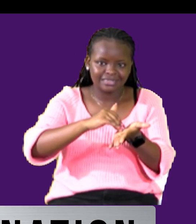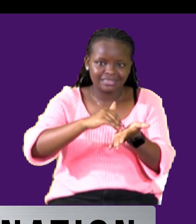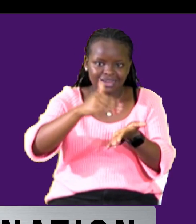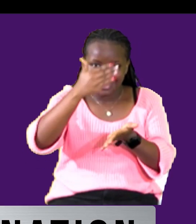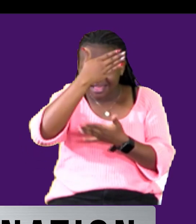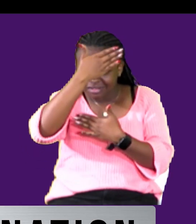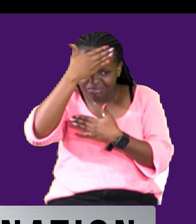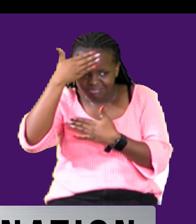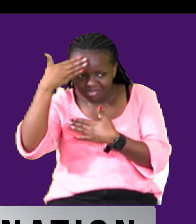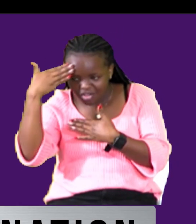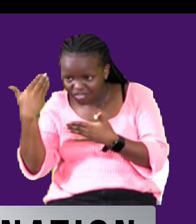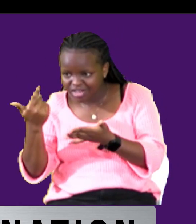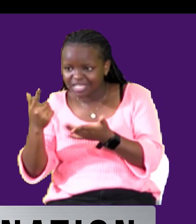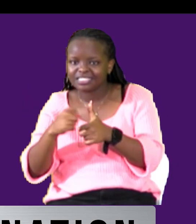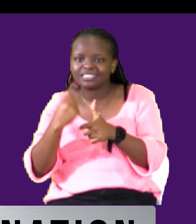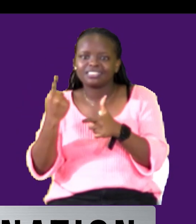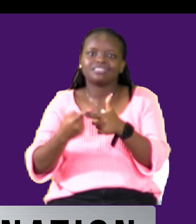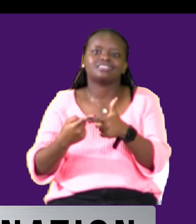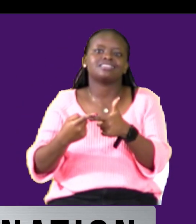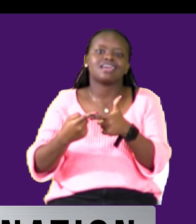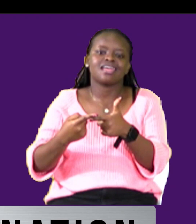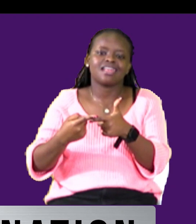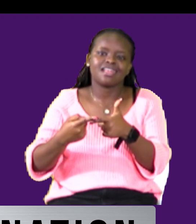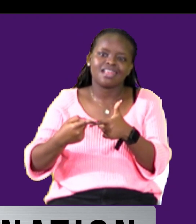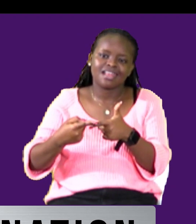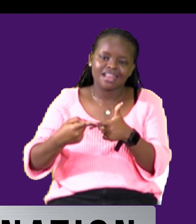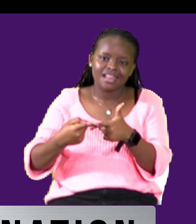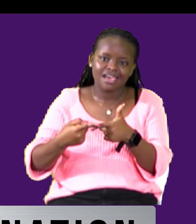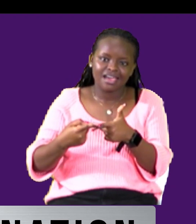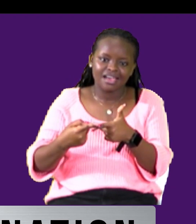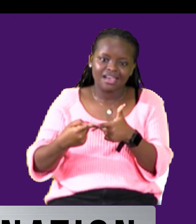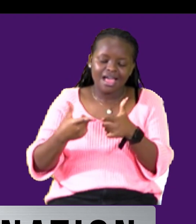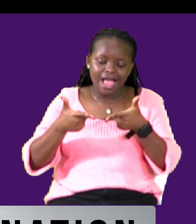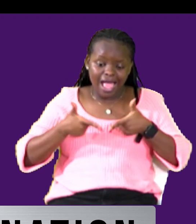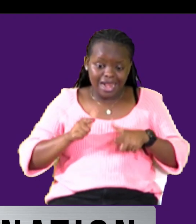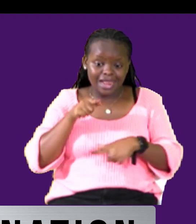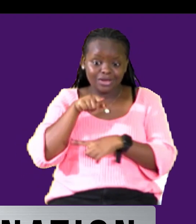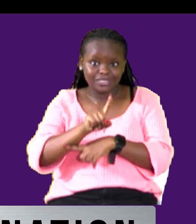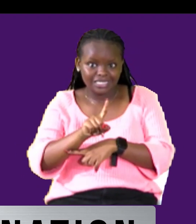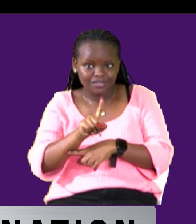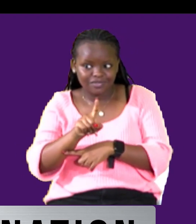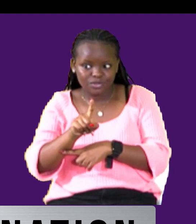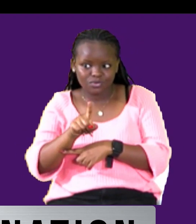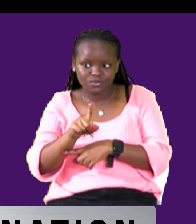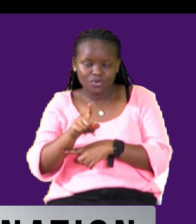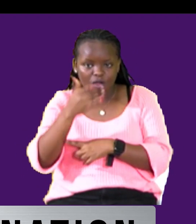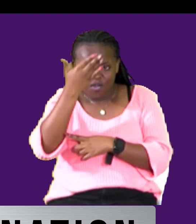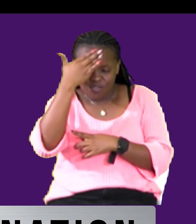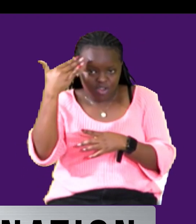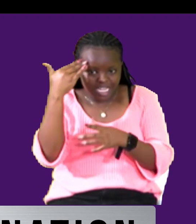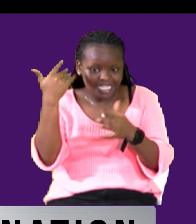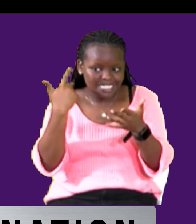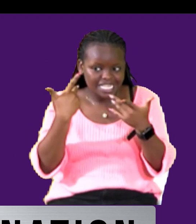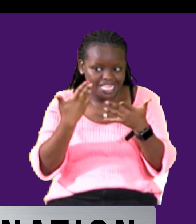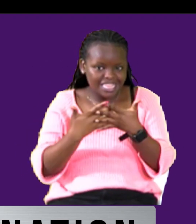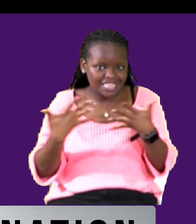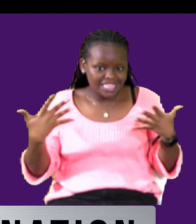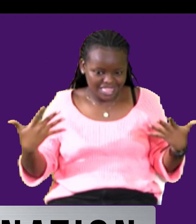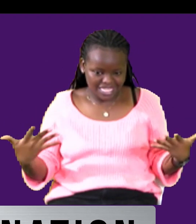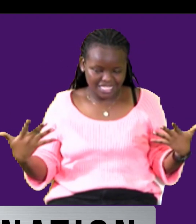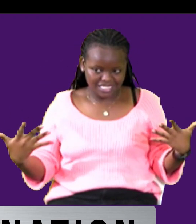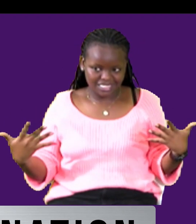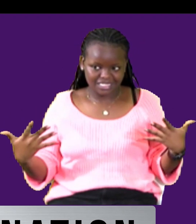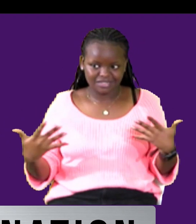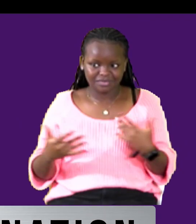Learn, hear you. relearn, and allow yourself to unlearn. No, I can hear you. Actually, I was hearing only